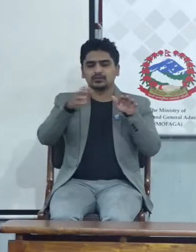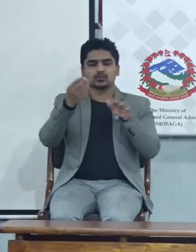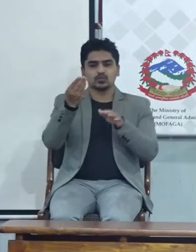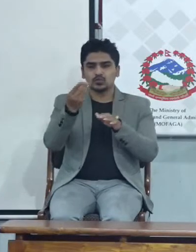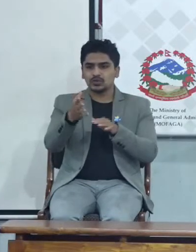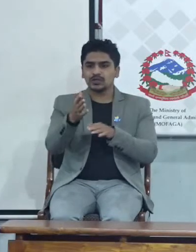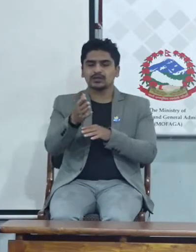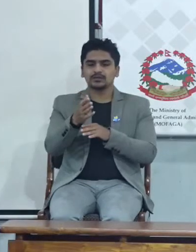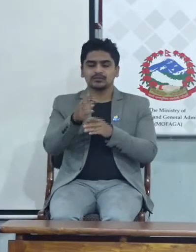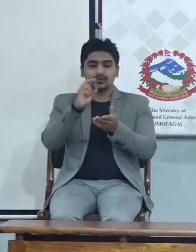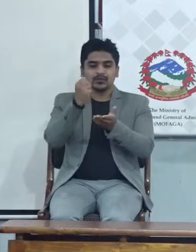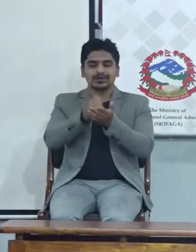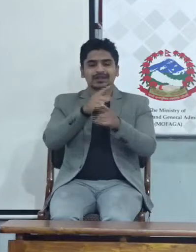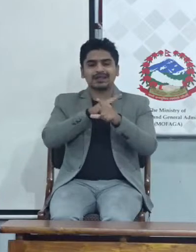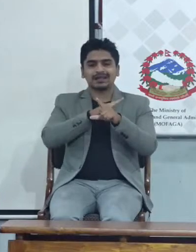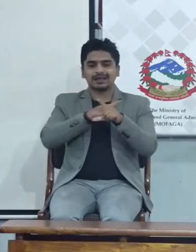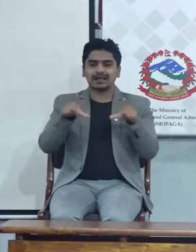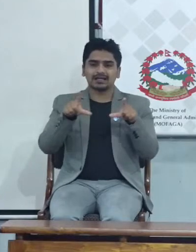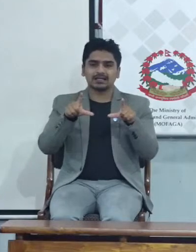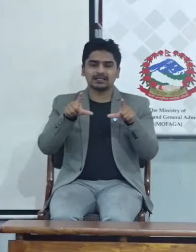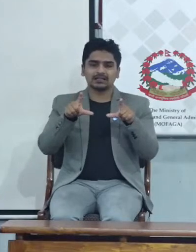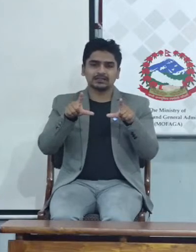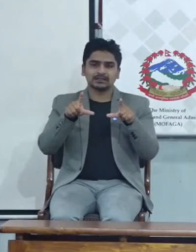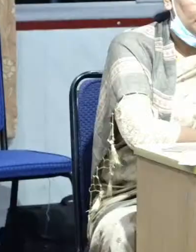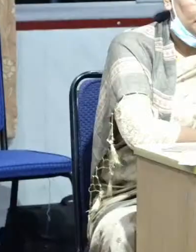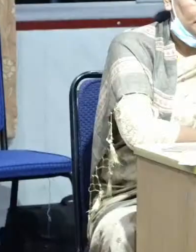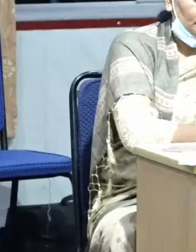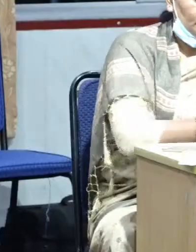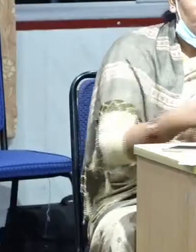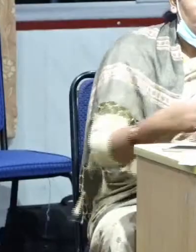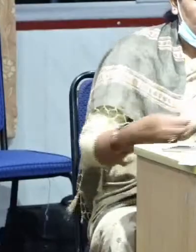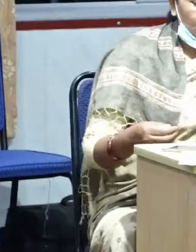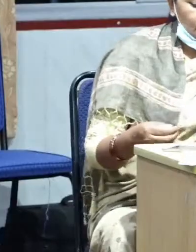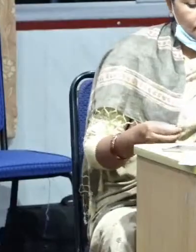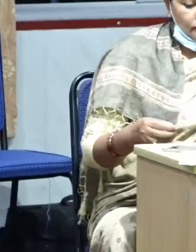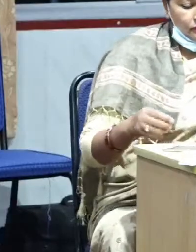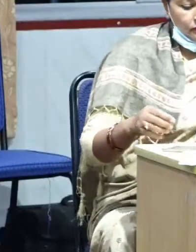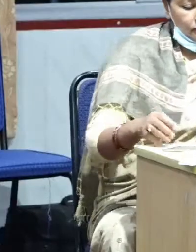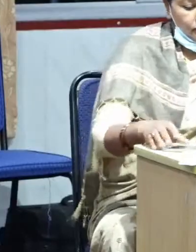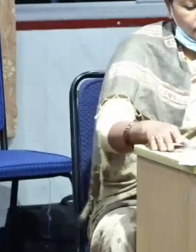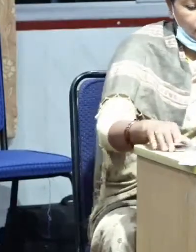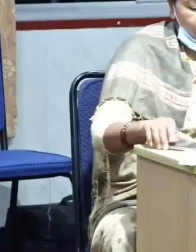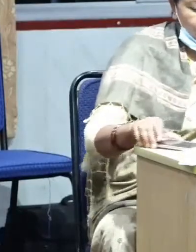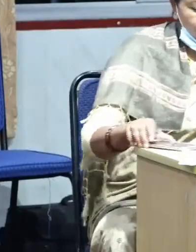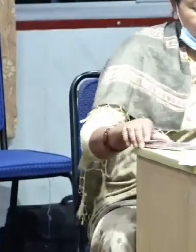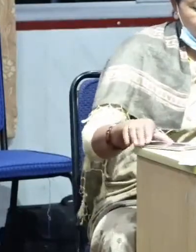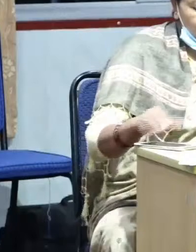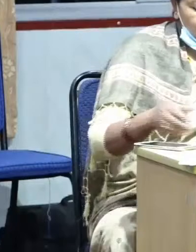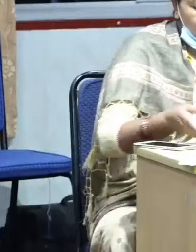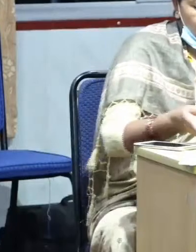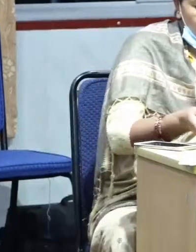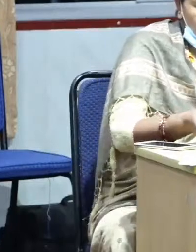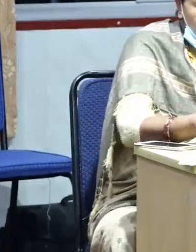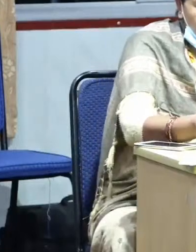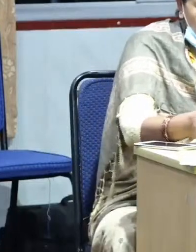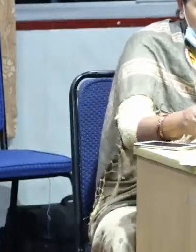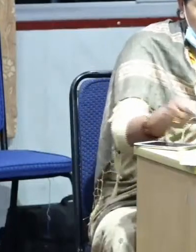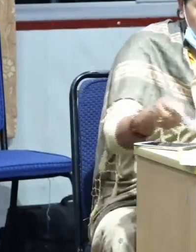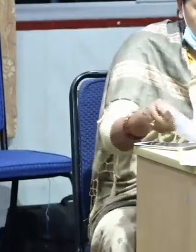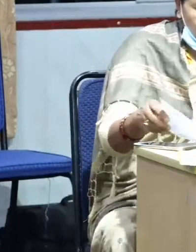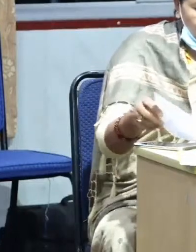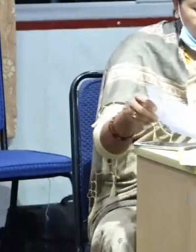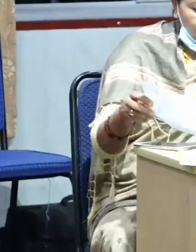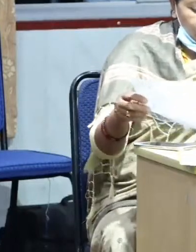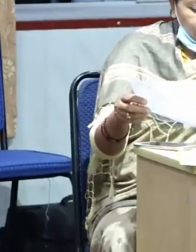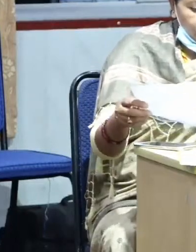or unregistered mediums are disseminating a lot of rumors, and we have some controlling mechanism.